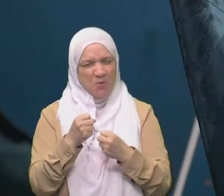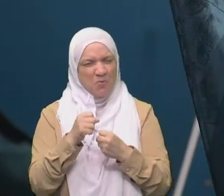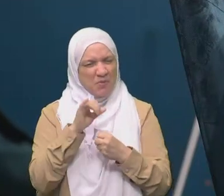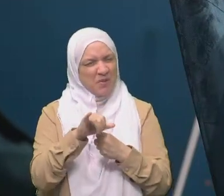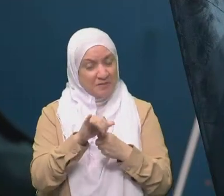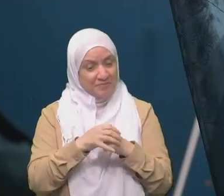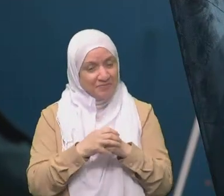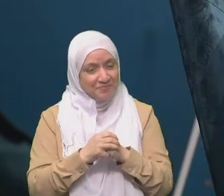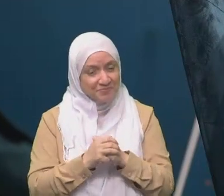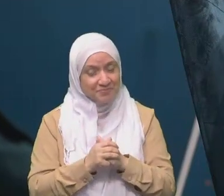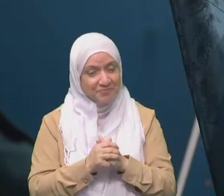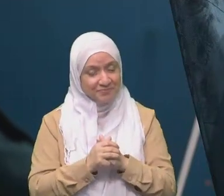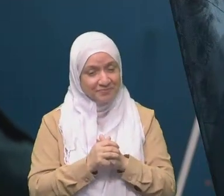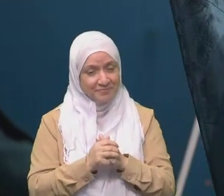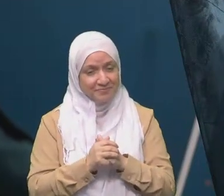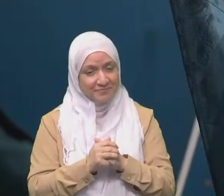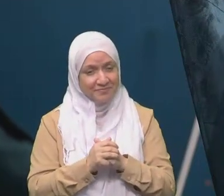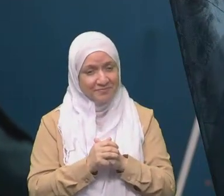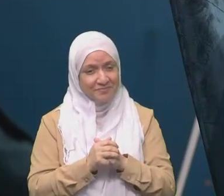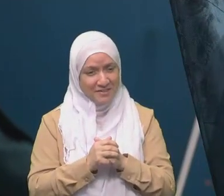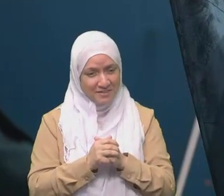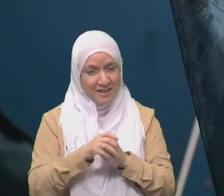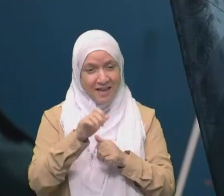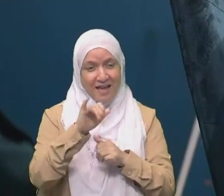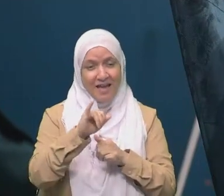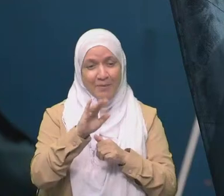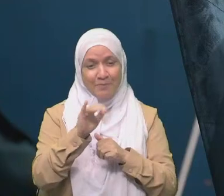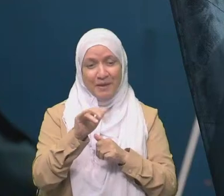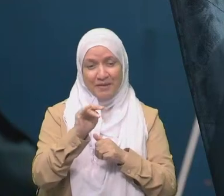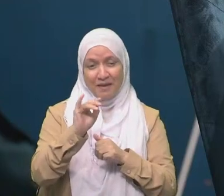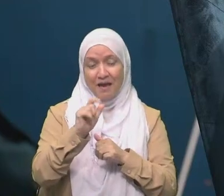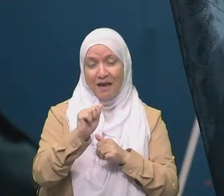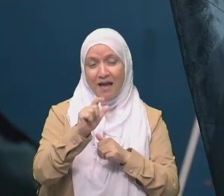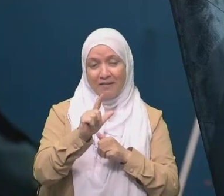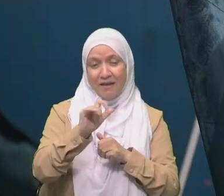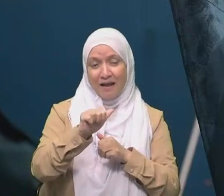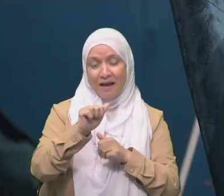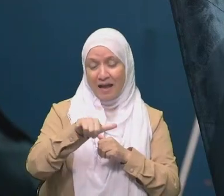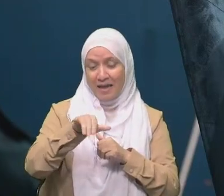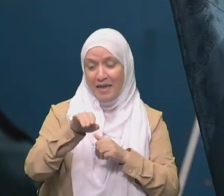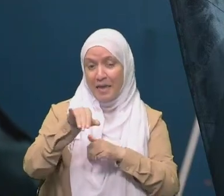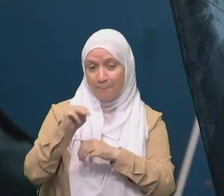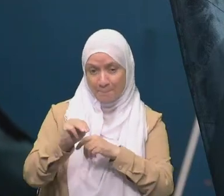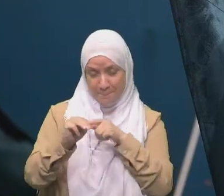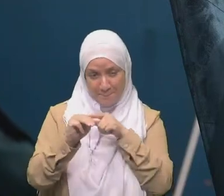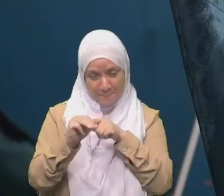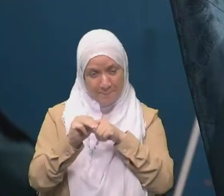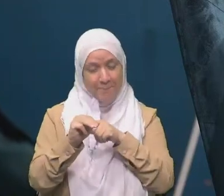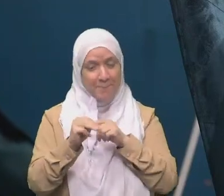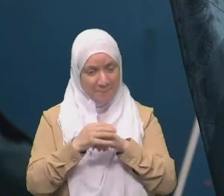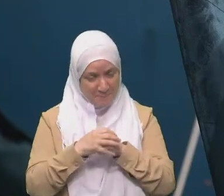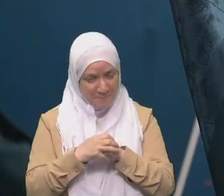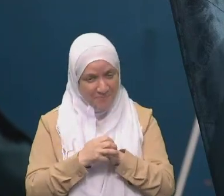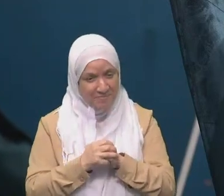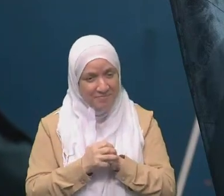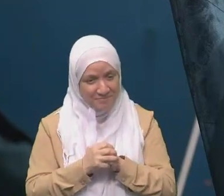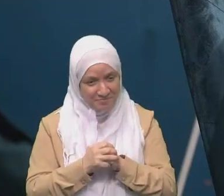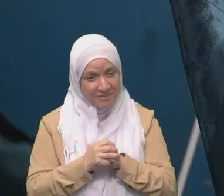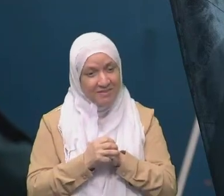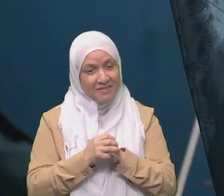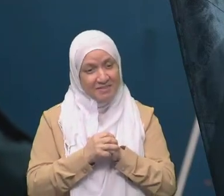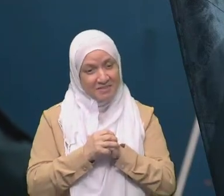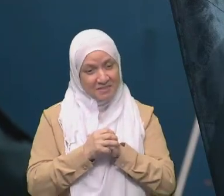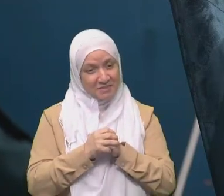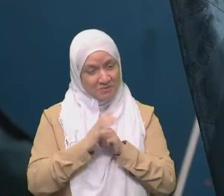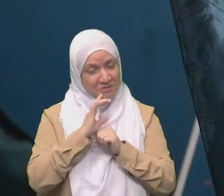important to all of us over here. The last thing we talked about is the dua and al-qadr. That you know how the dua is battles al-qadr. If Allah subhanahu wa ta'ala